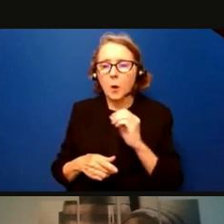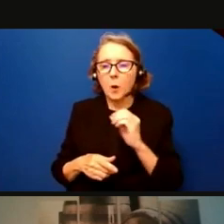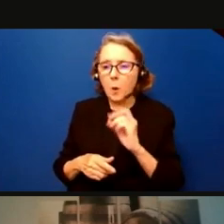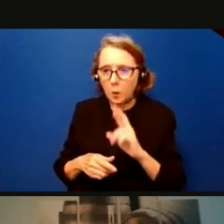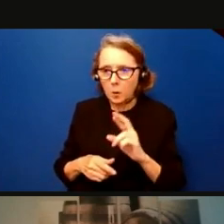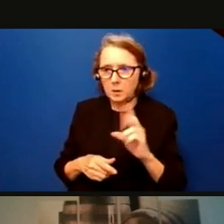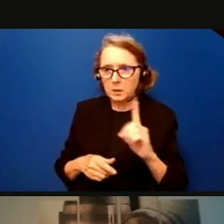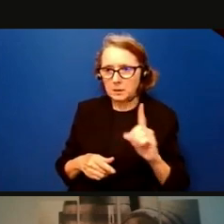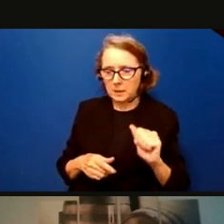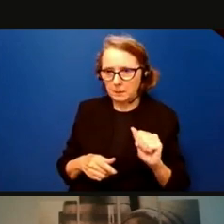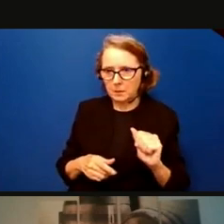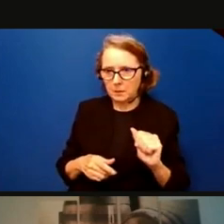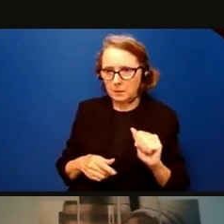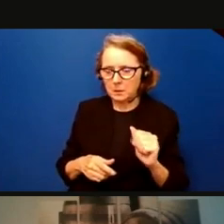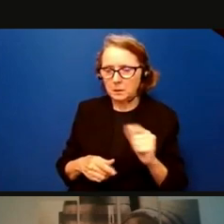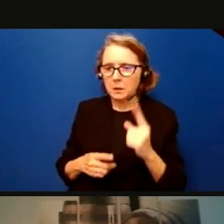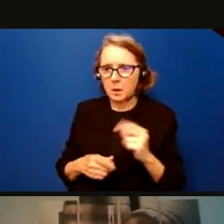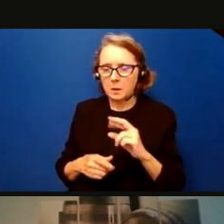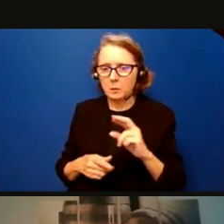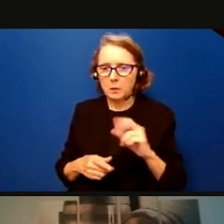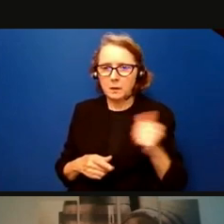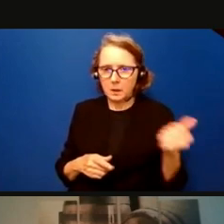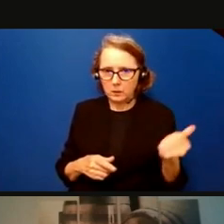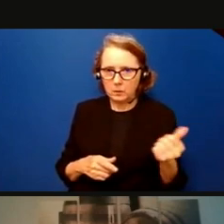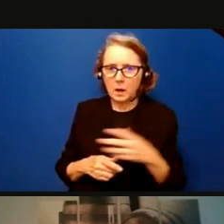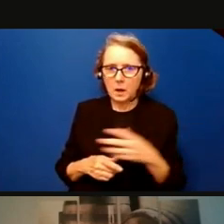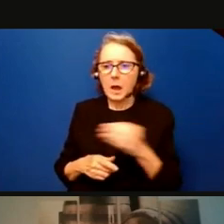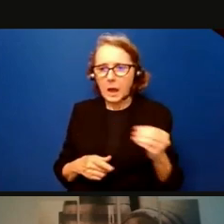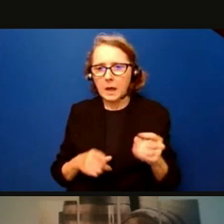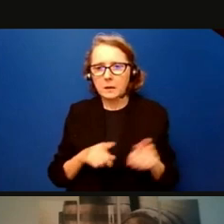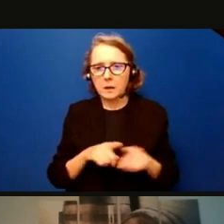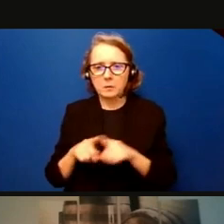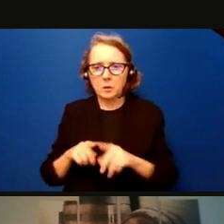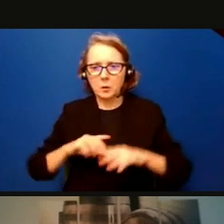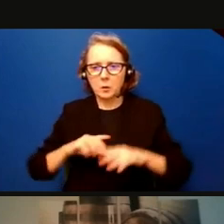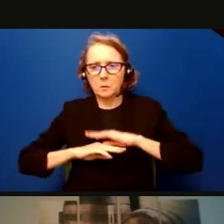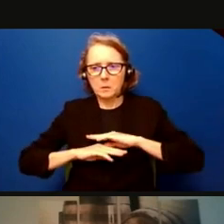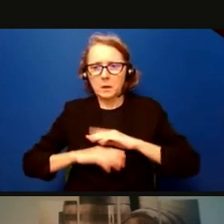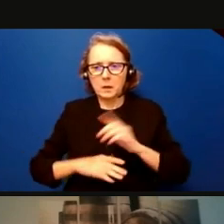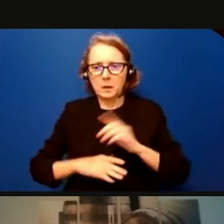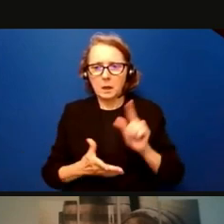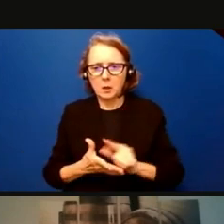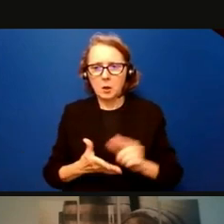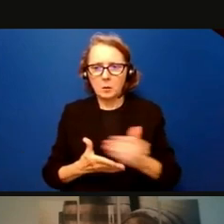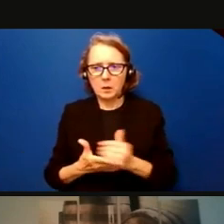disabled, so one or the other of those, and then meet the low income qualifications.